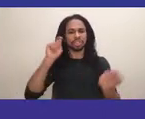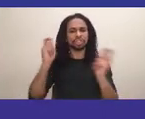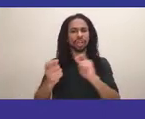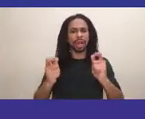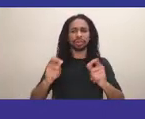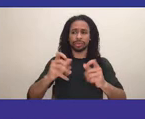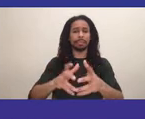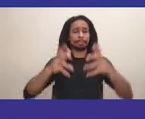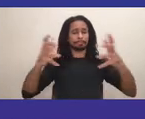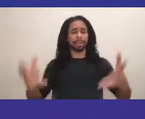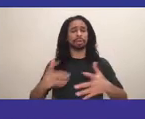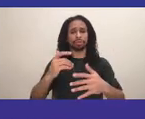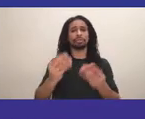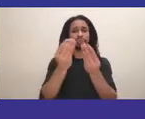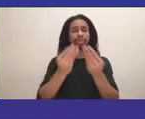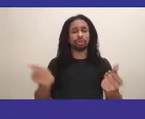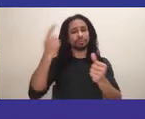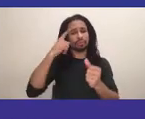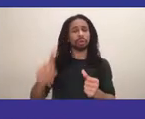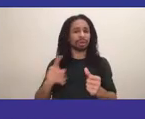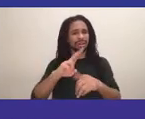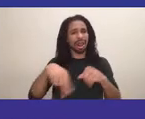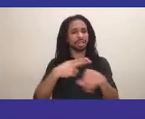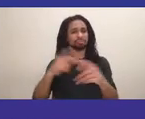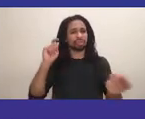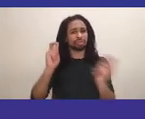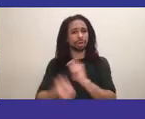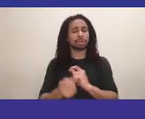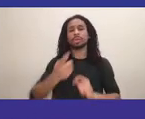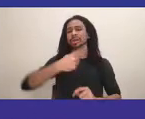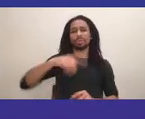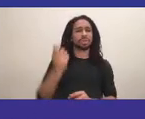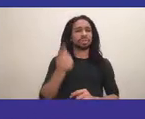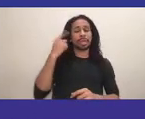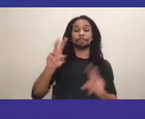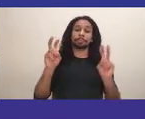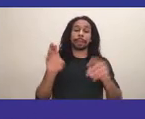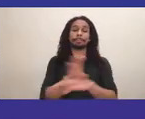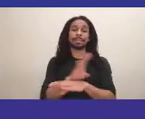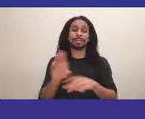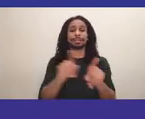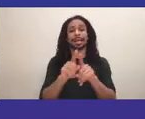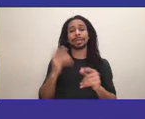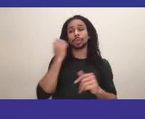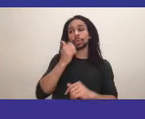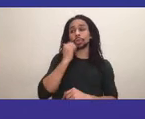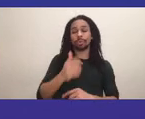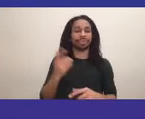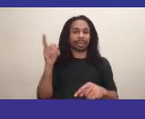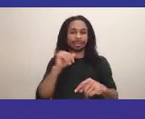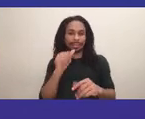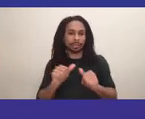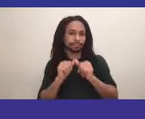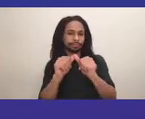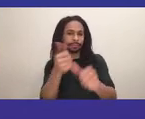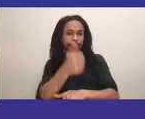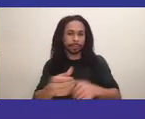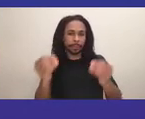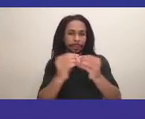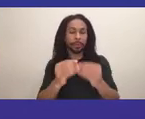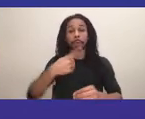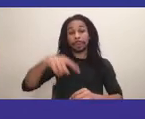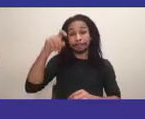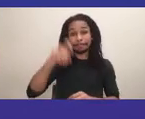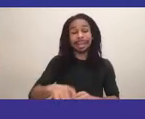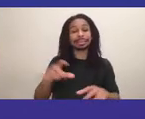change. With new understanding that business as usual is no longer viable, each of us must take action to make